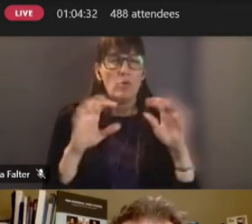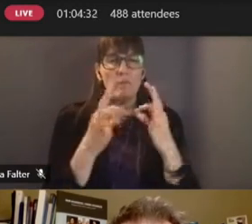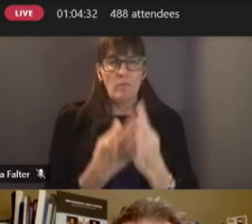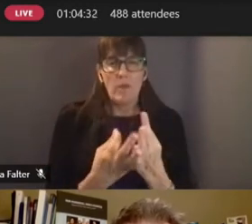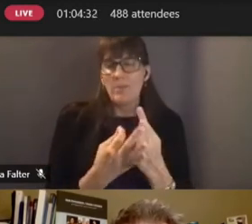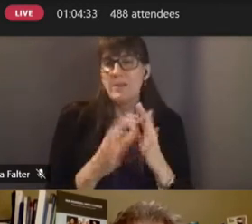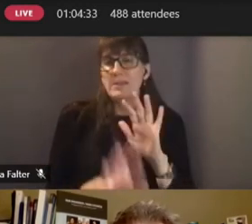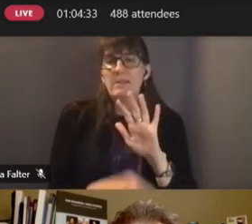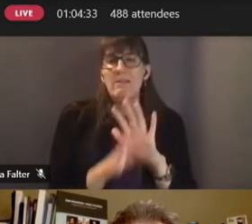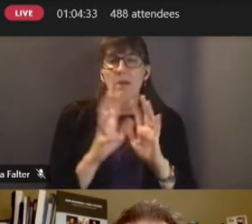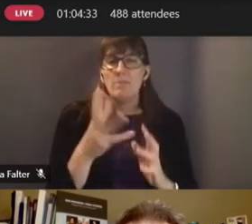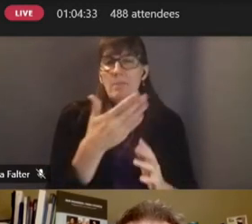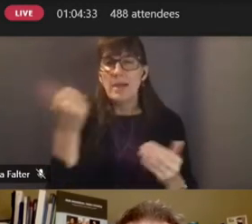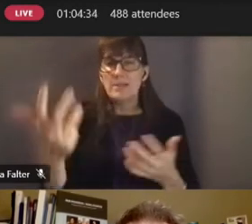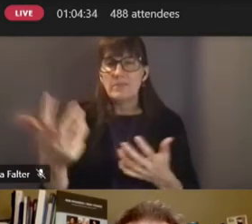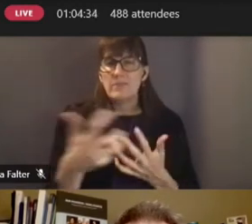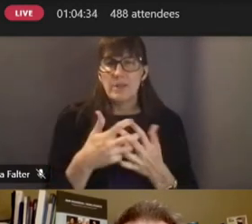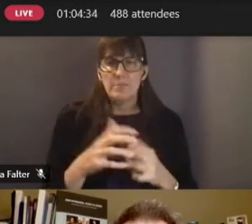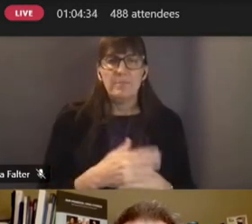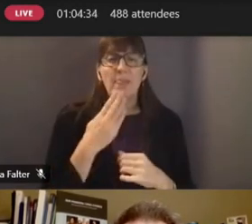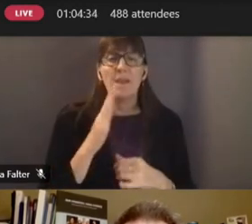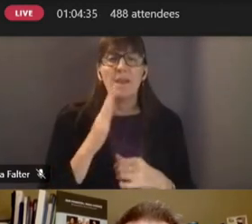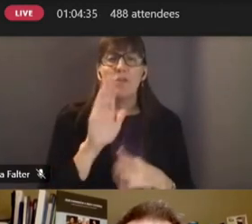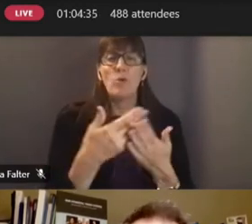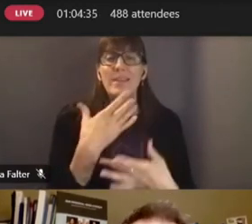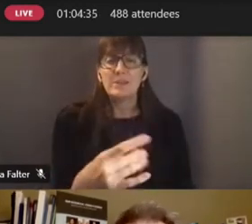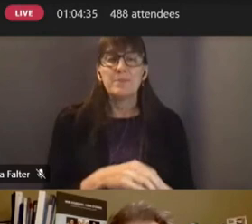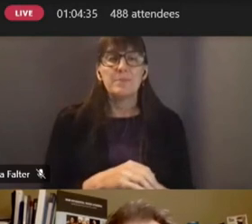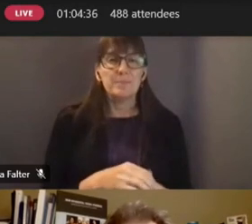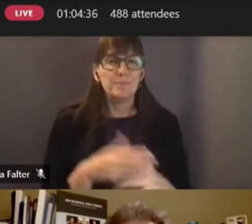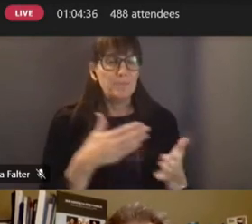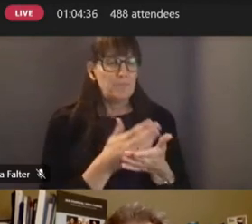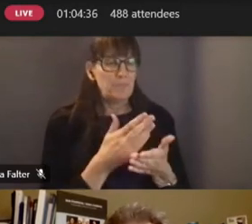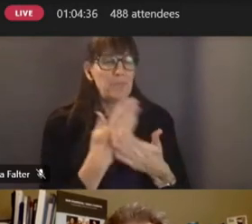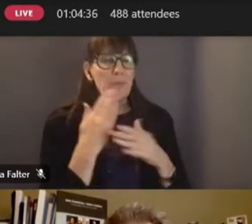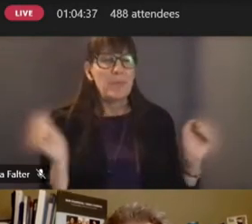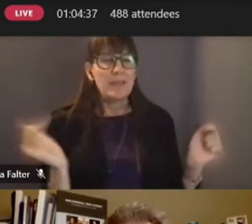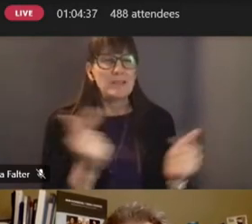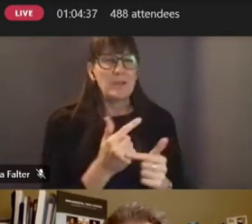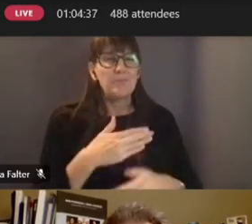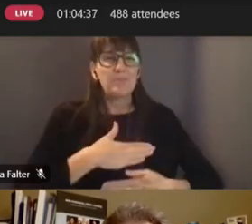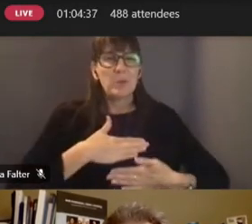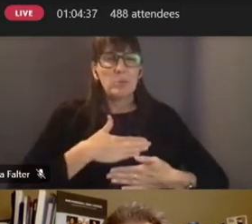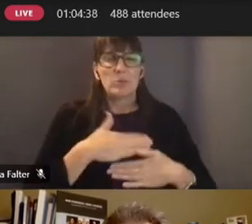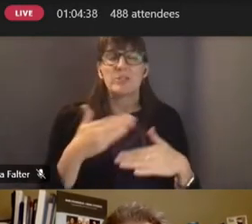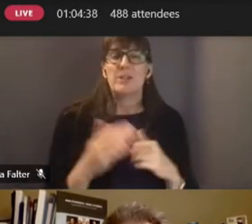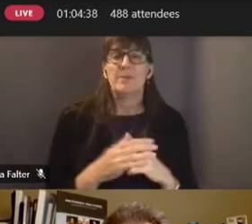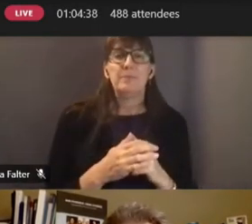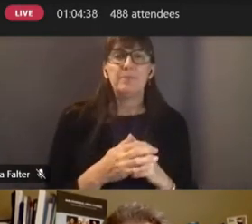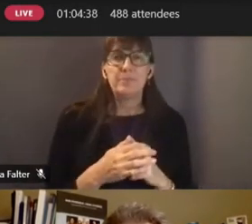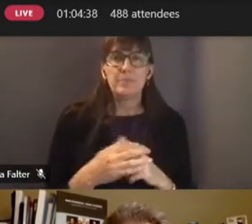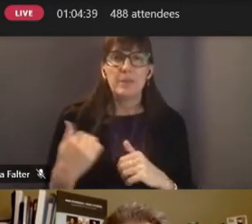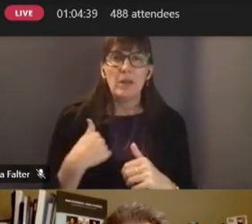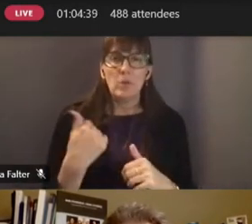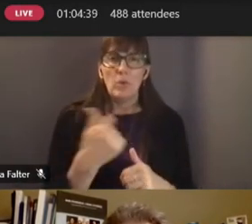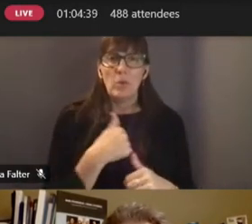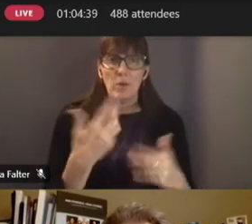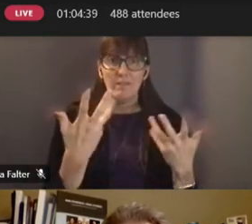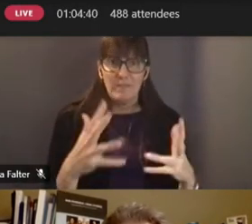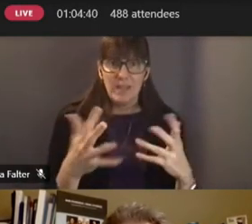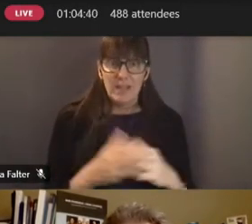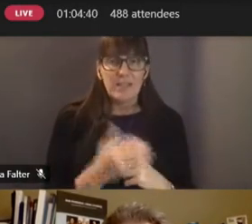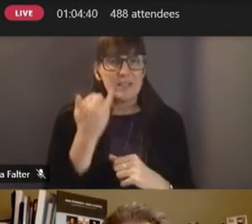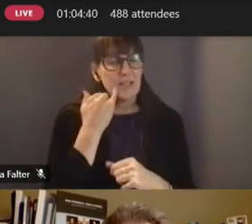all the interest. All right, well thanks everyone. I appreciate it. We're going to wrap up. If we couldn't answer